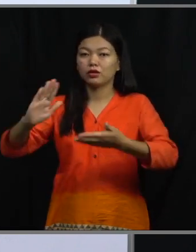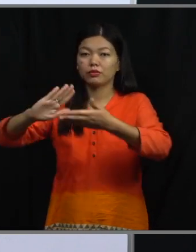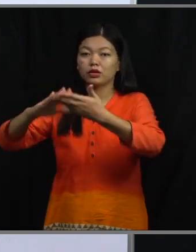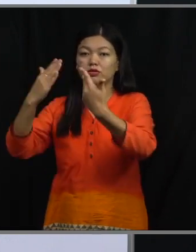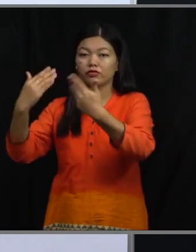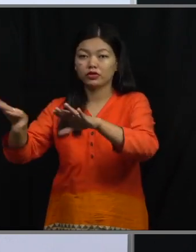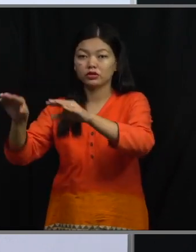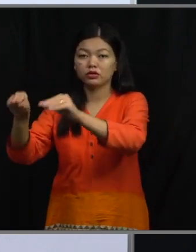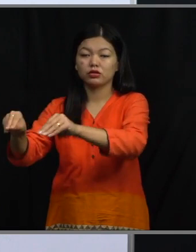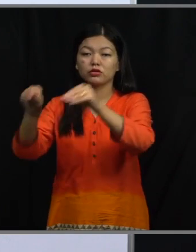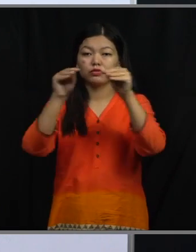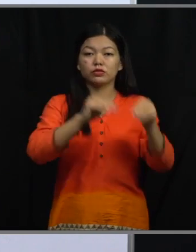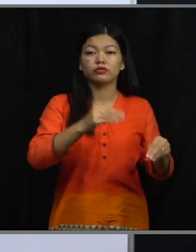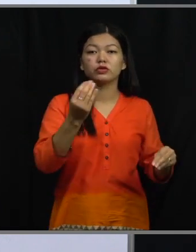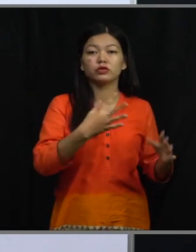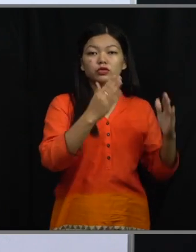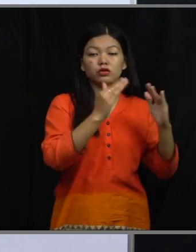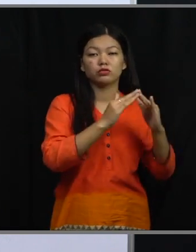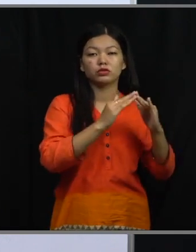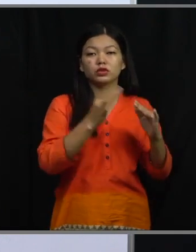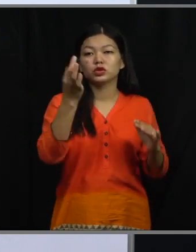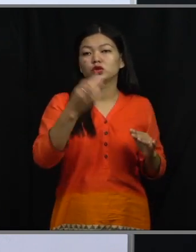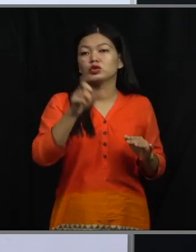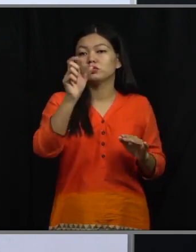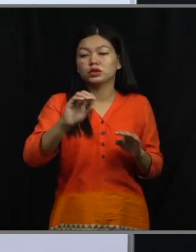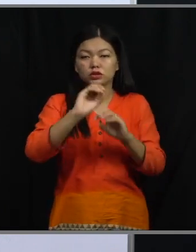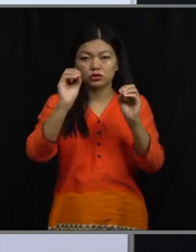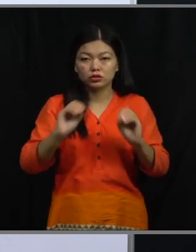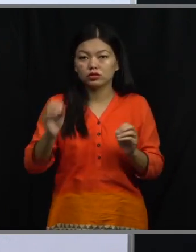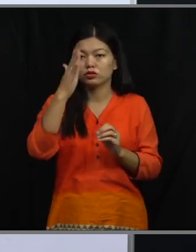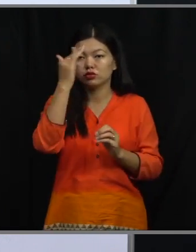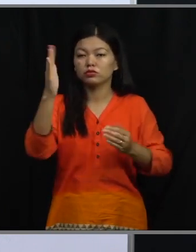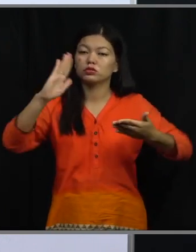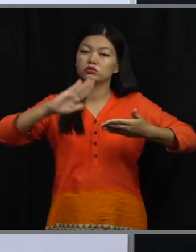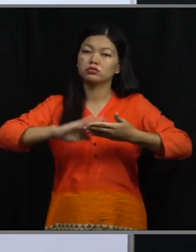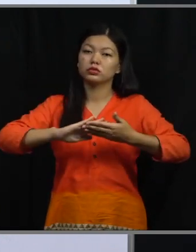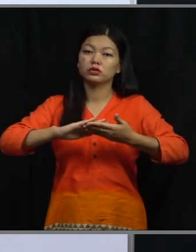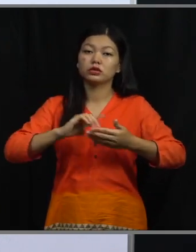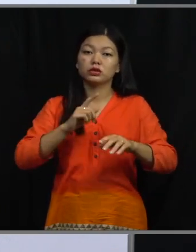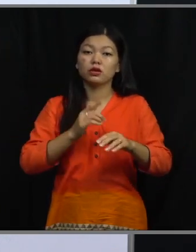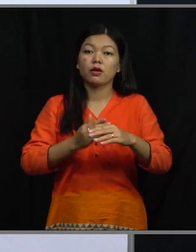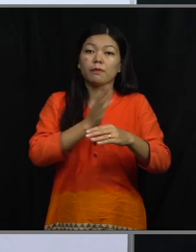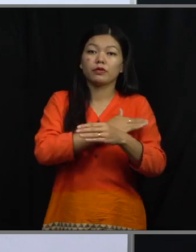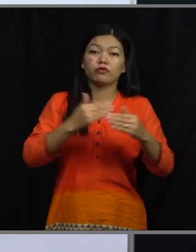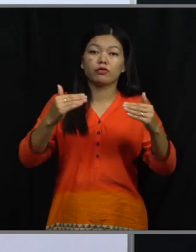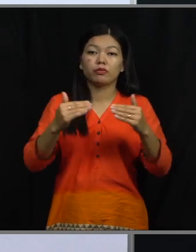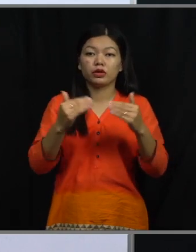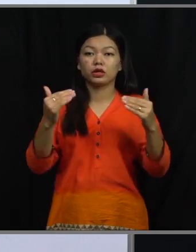are some of the differences here. Now, when we talk about the role of kinship here,